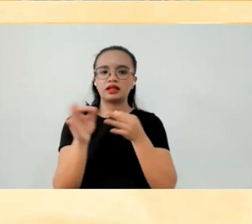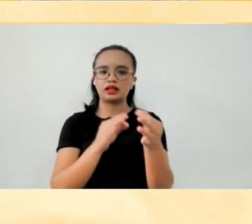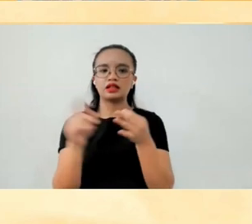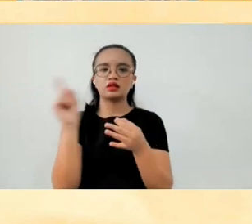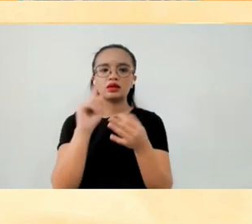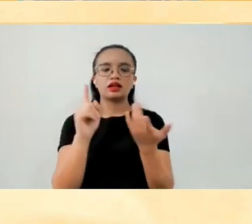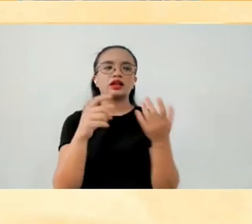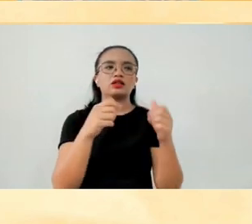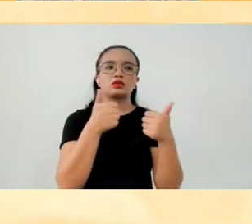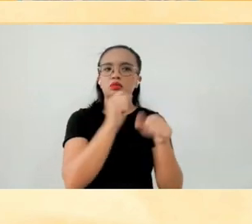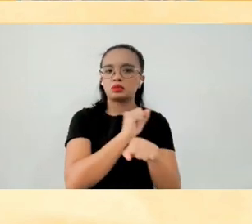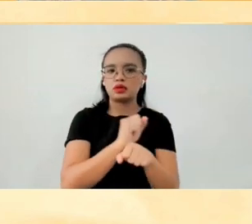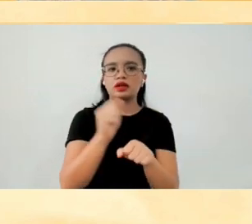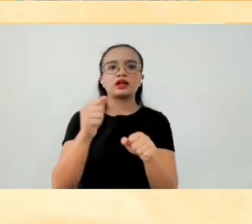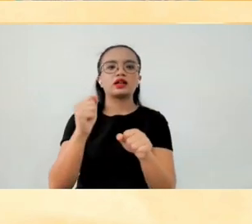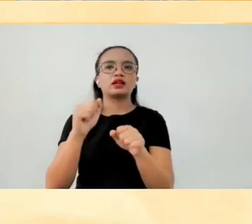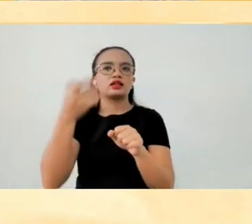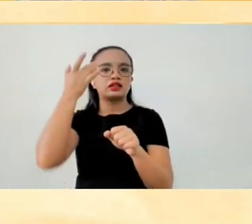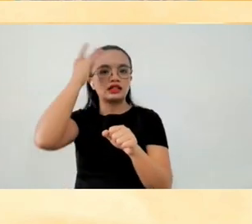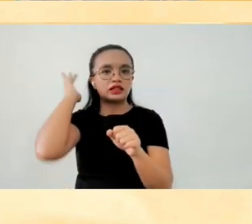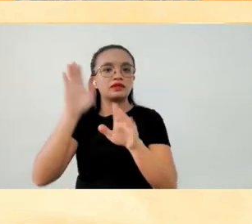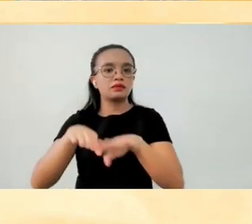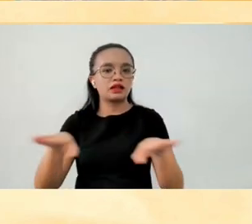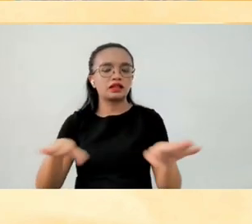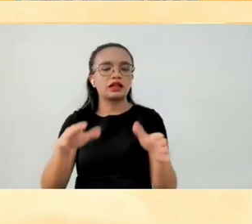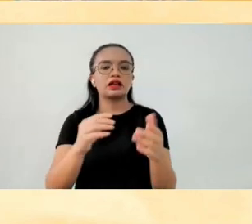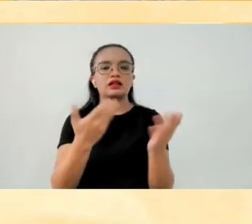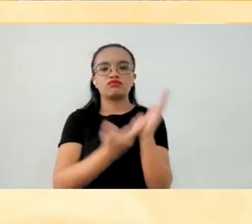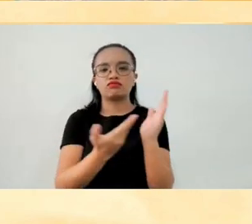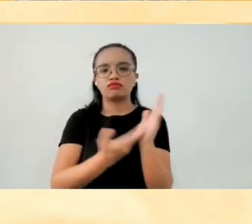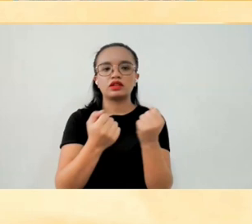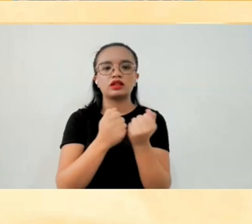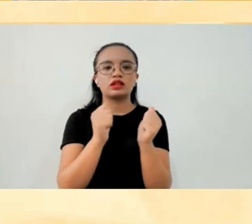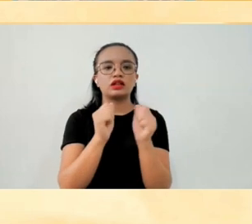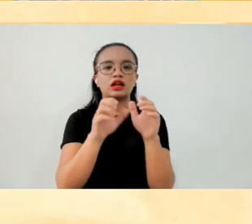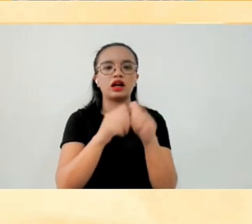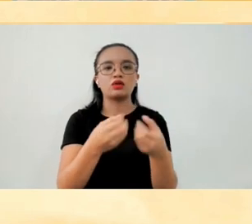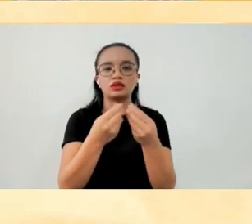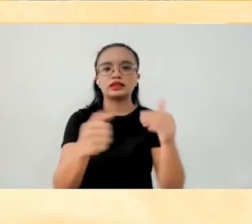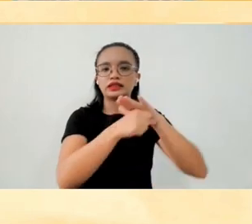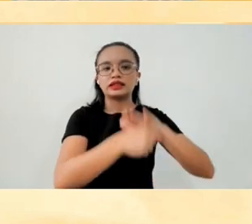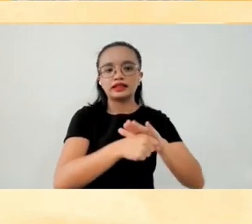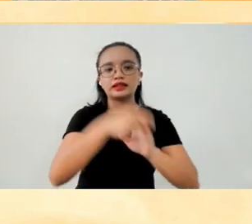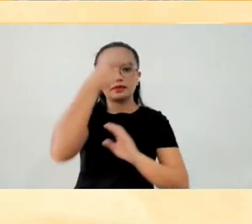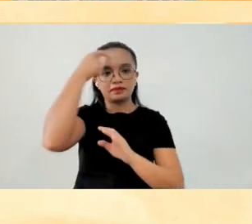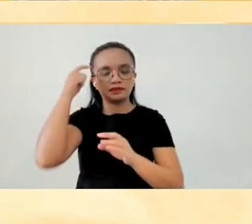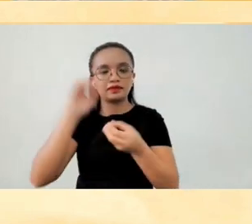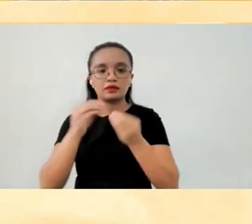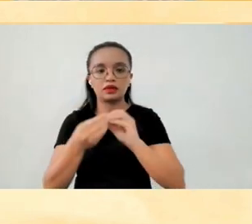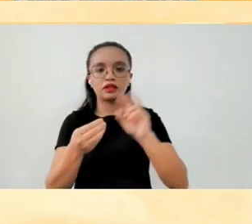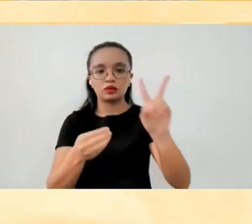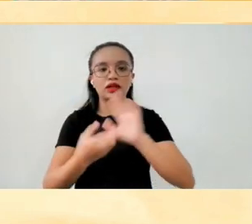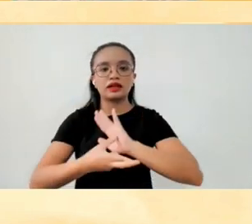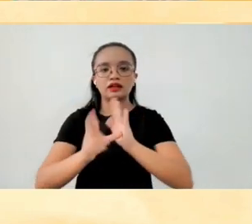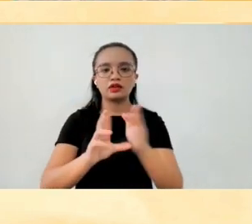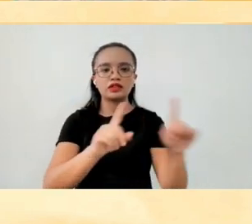child-sensitive, evidence-based approaches in dealing with trauma and stress. Number two, review